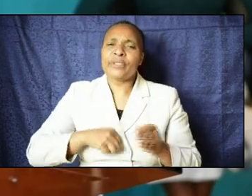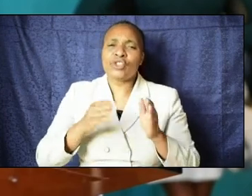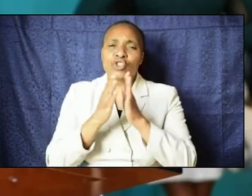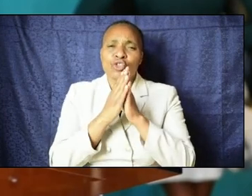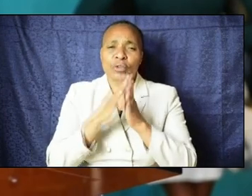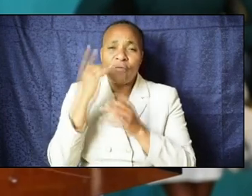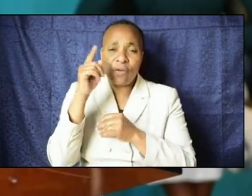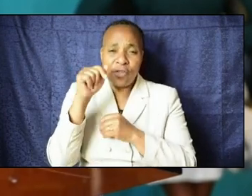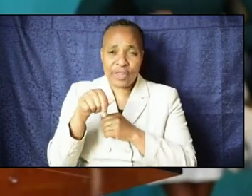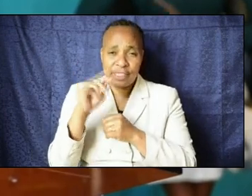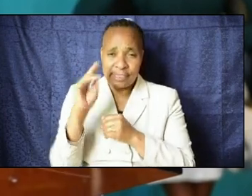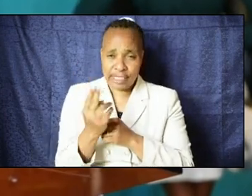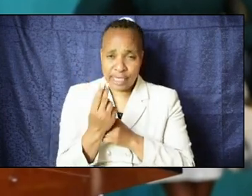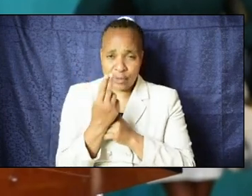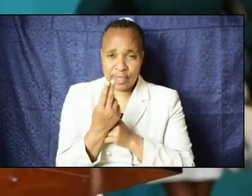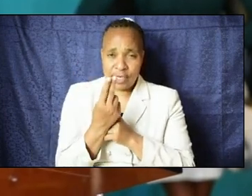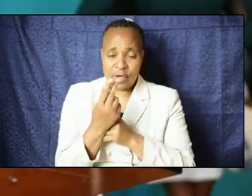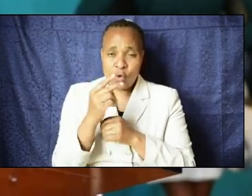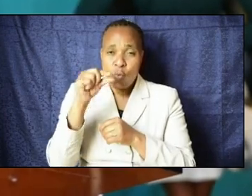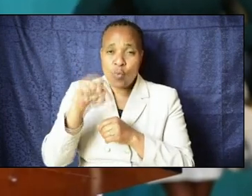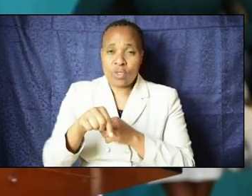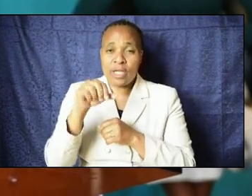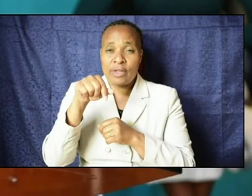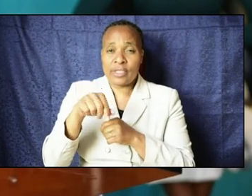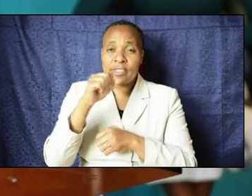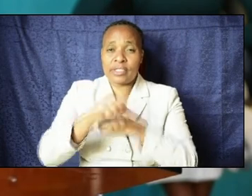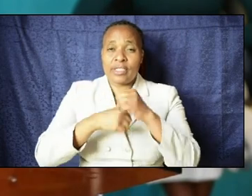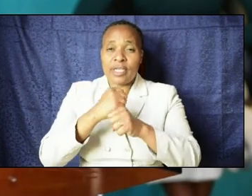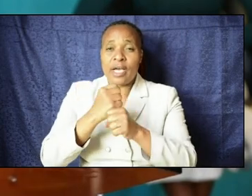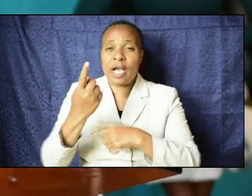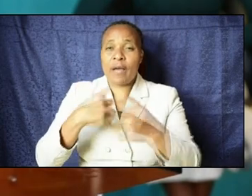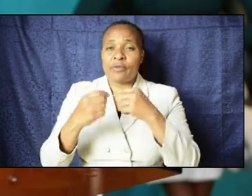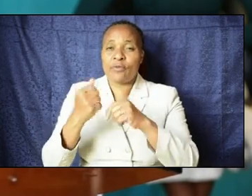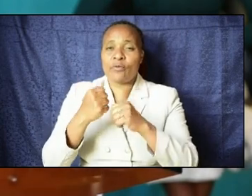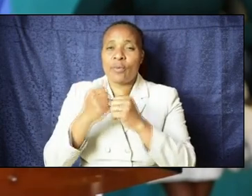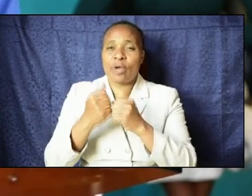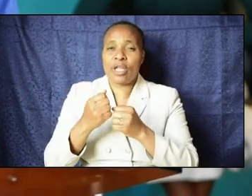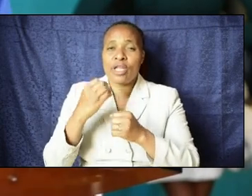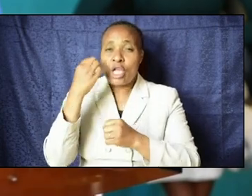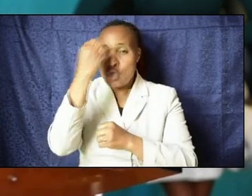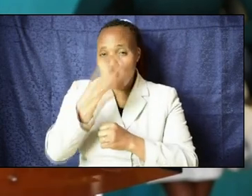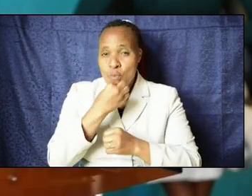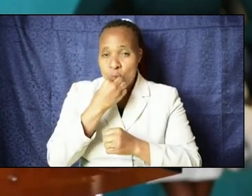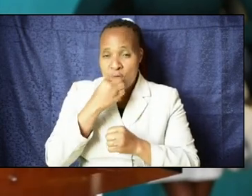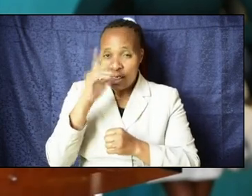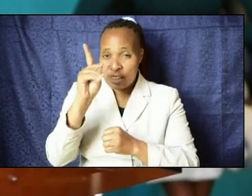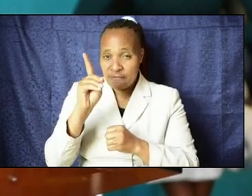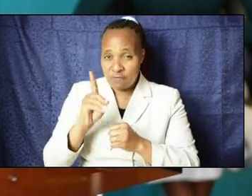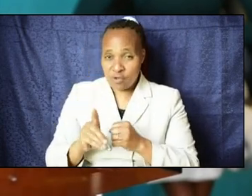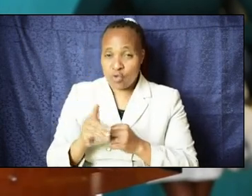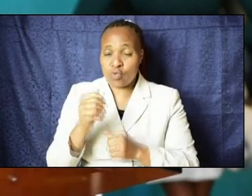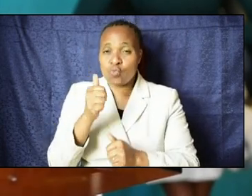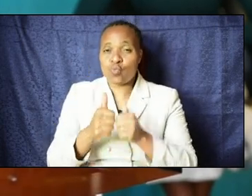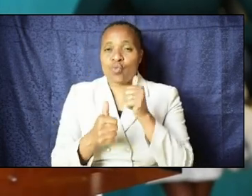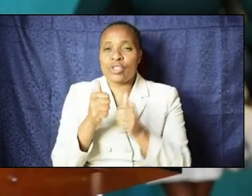the second quarter of this year will come from the Inter-European Division, which